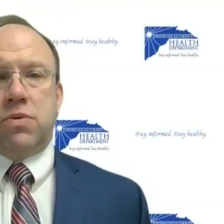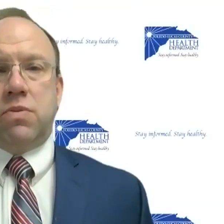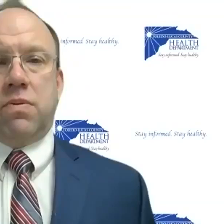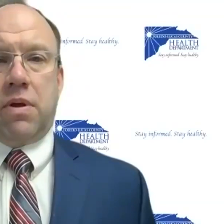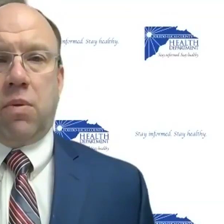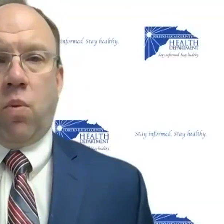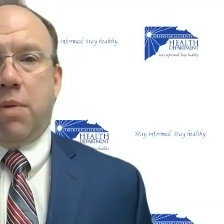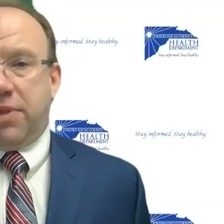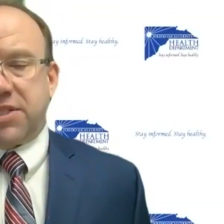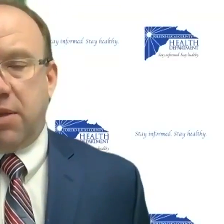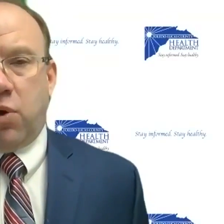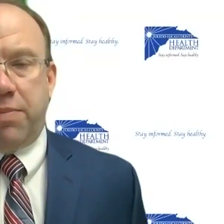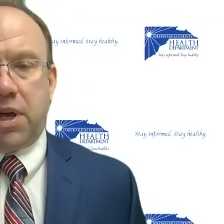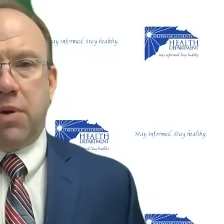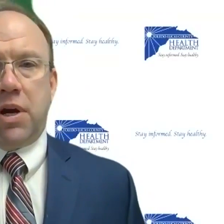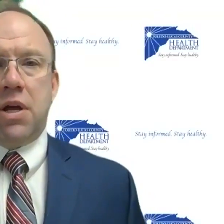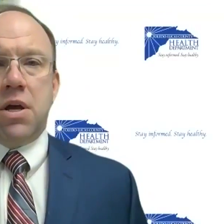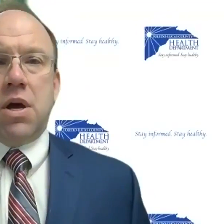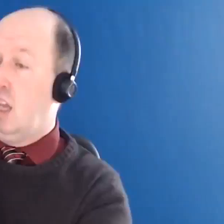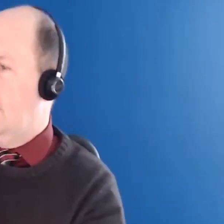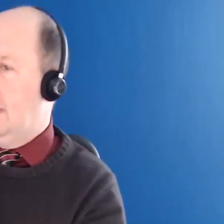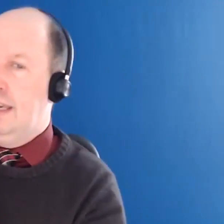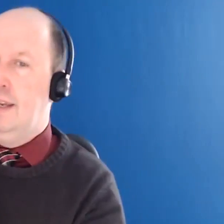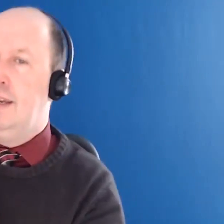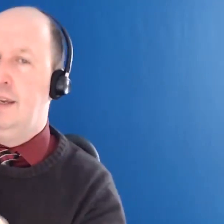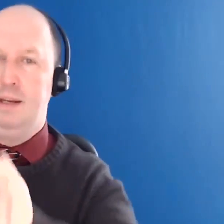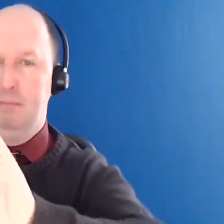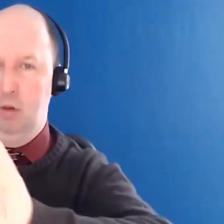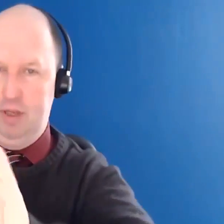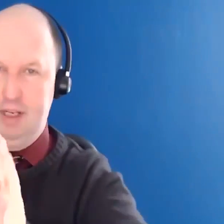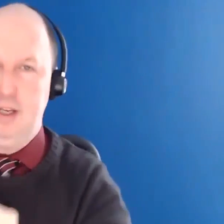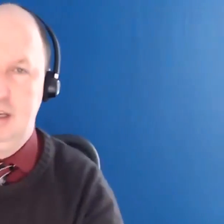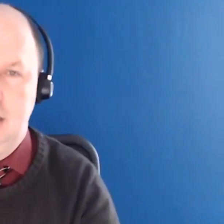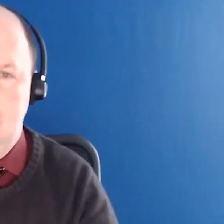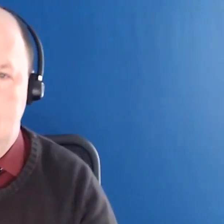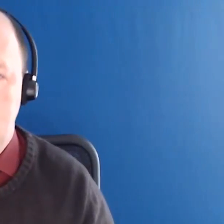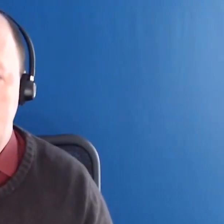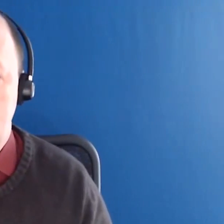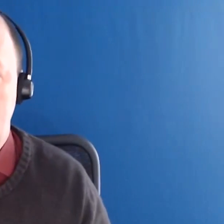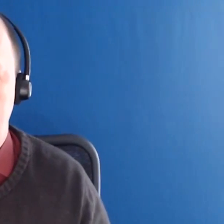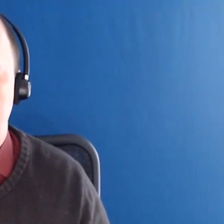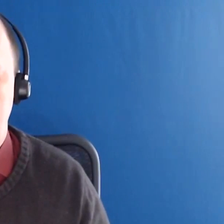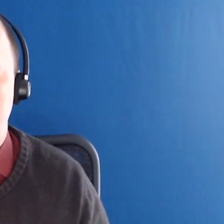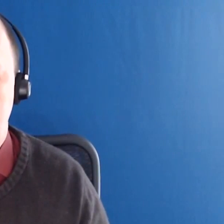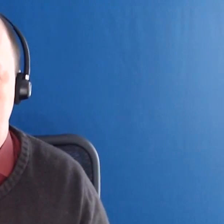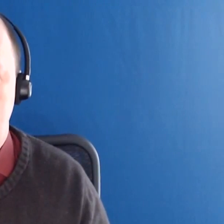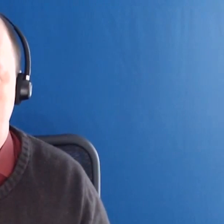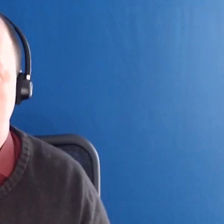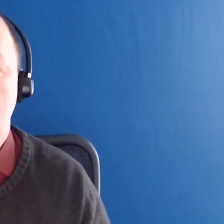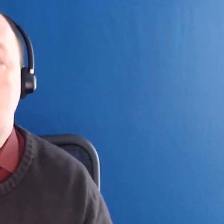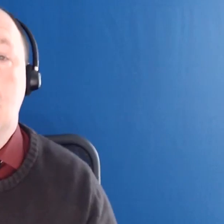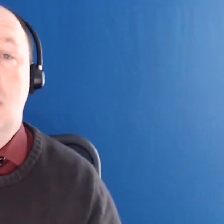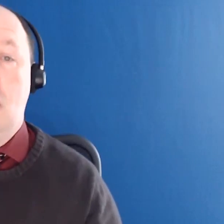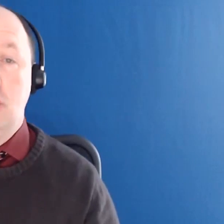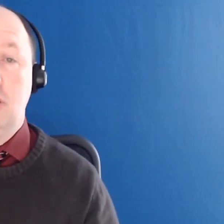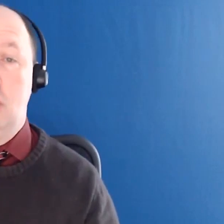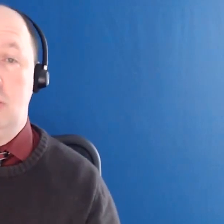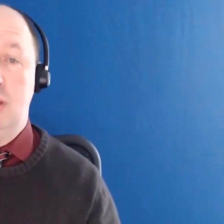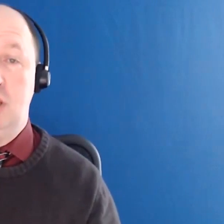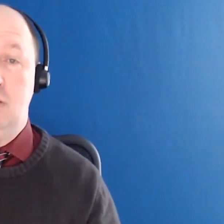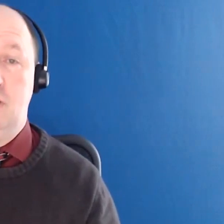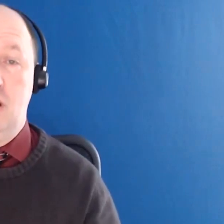to the one, let's say the 1B community. We've gotten a range from, 3,000-4,000